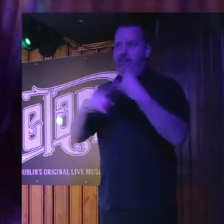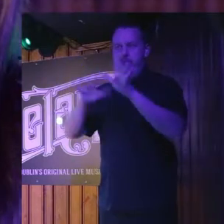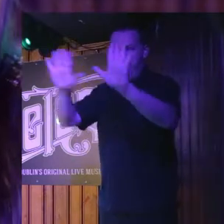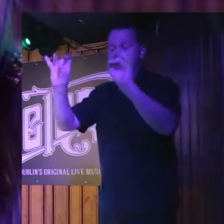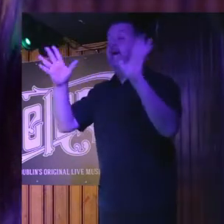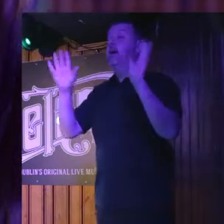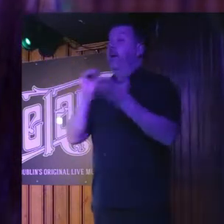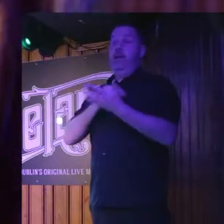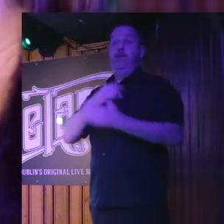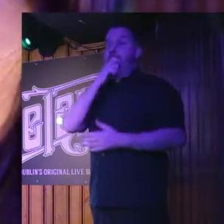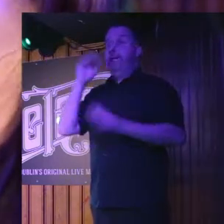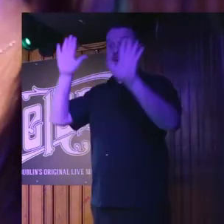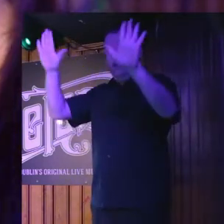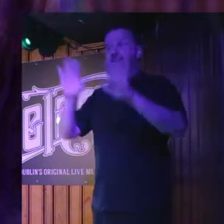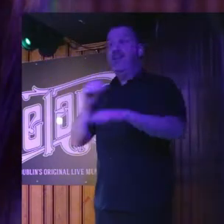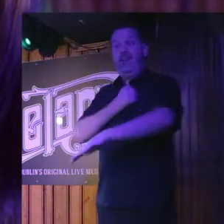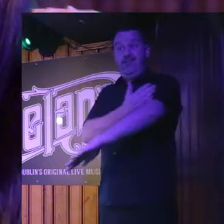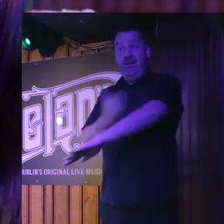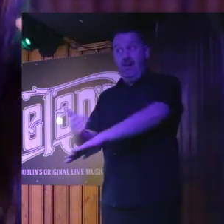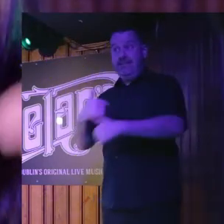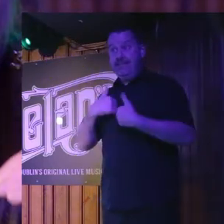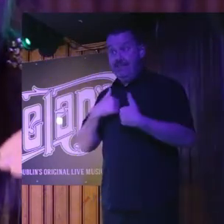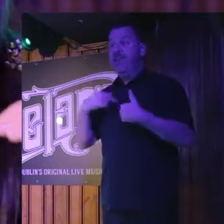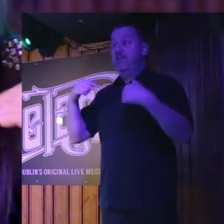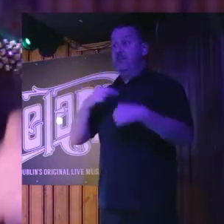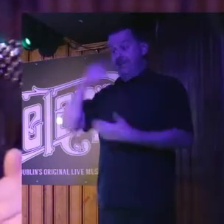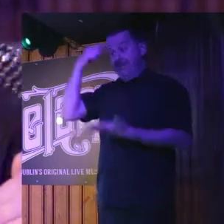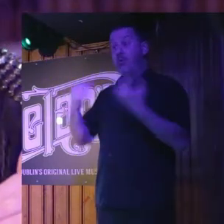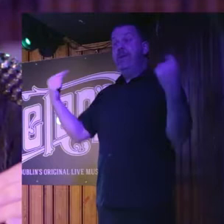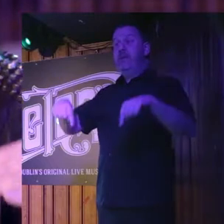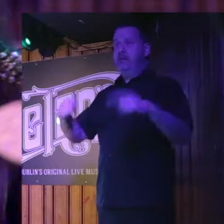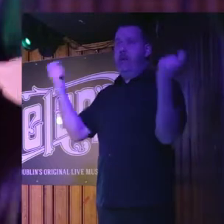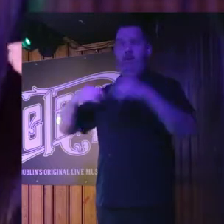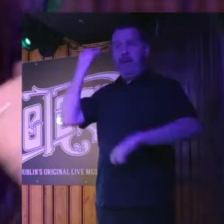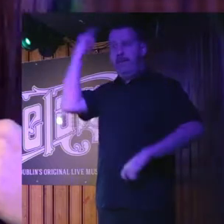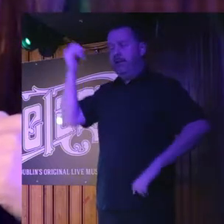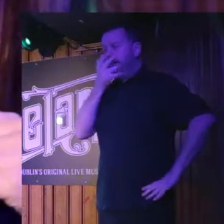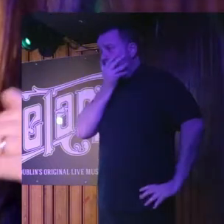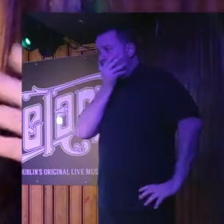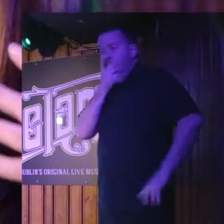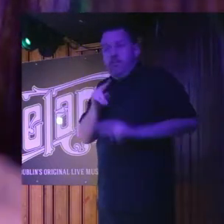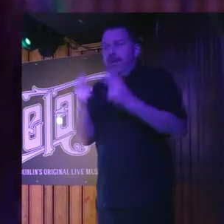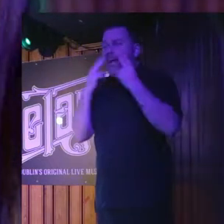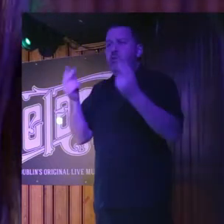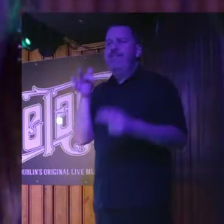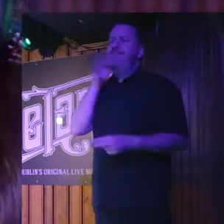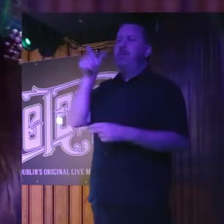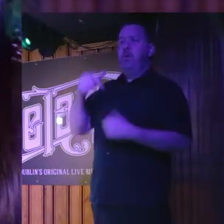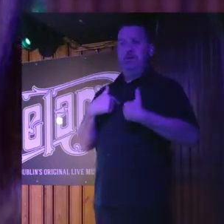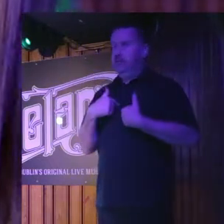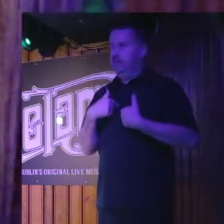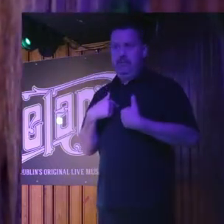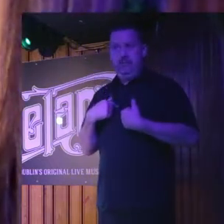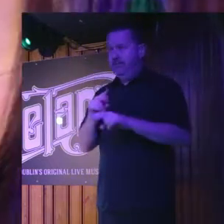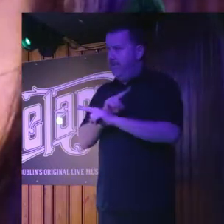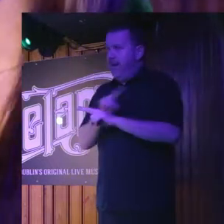I have to admit at the very beginning that this was a terrible idea. I am not naturally a funny person. I mean, like,